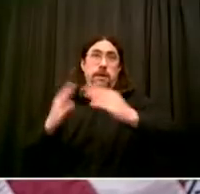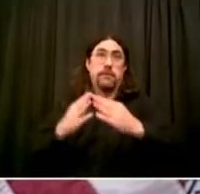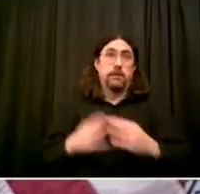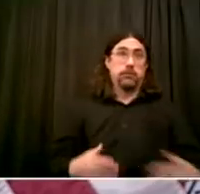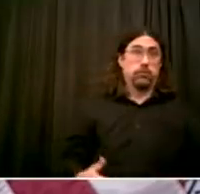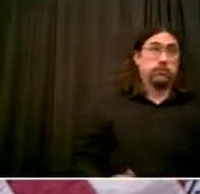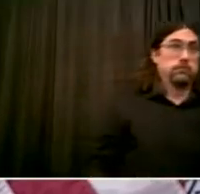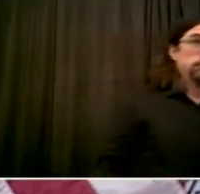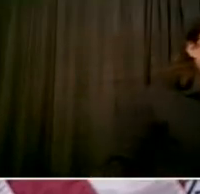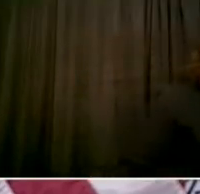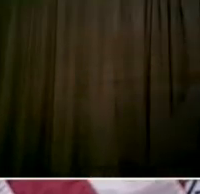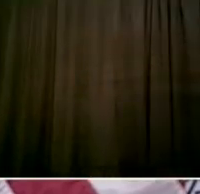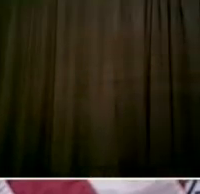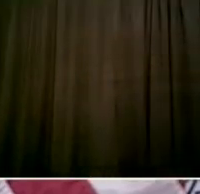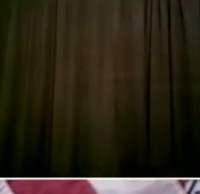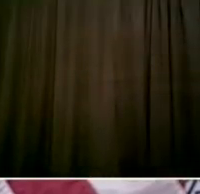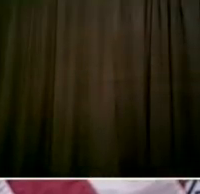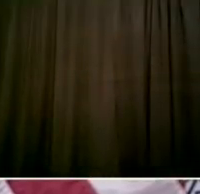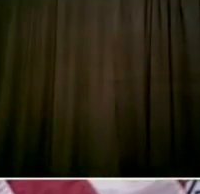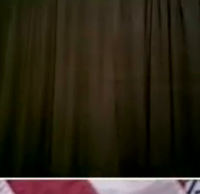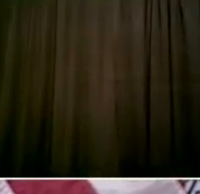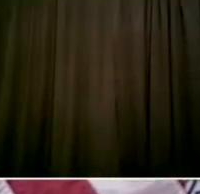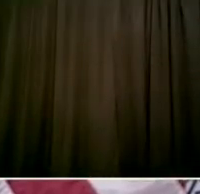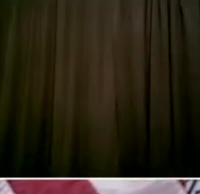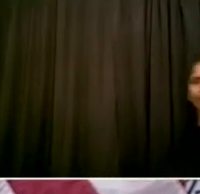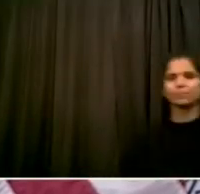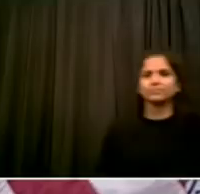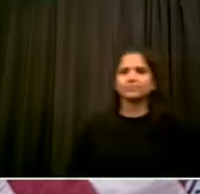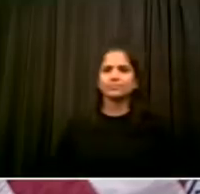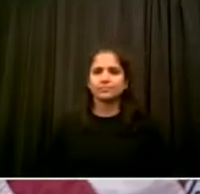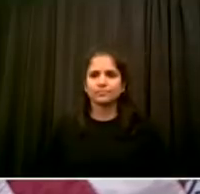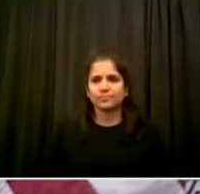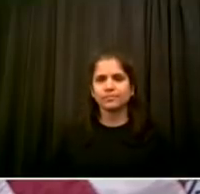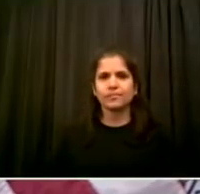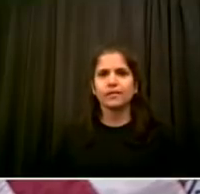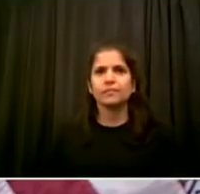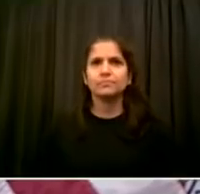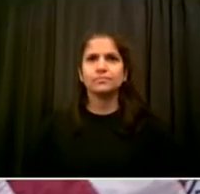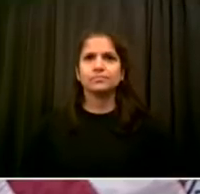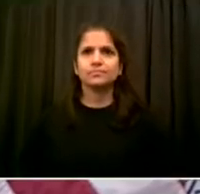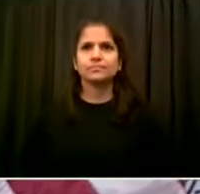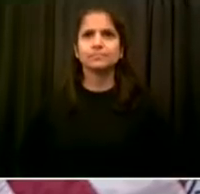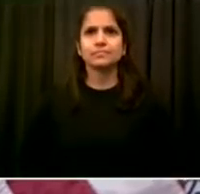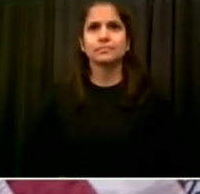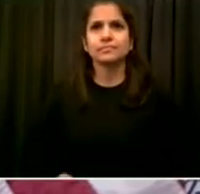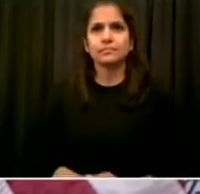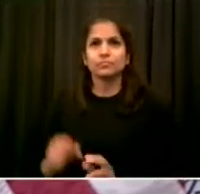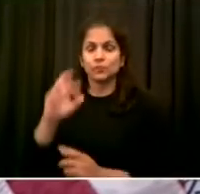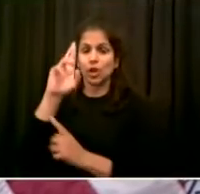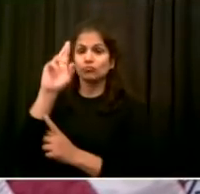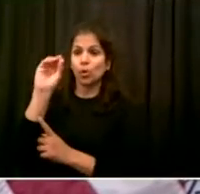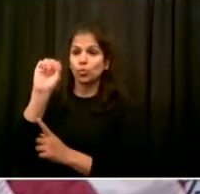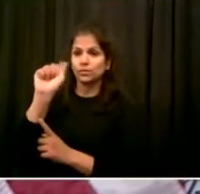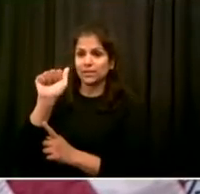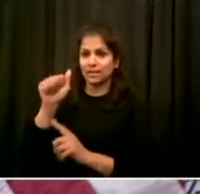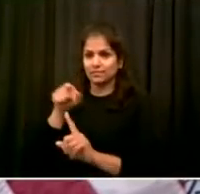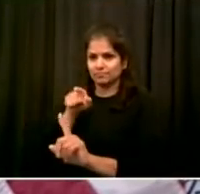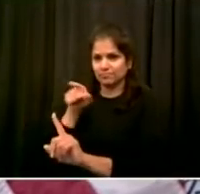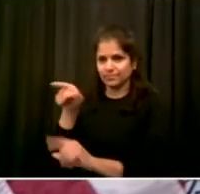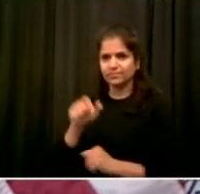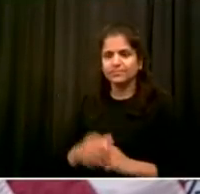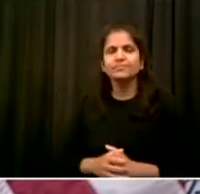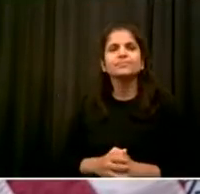I'm okay. How are you, Mr. Mayor? Good. So my question's about testing. It's kind of